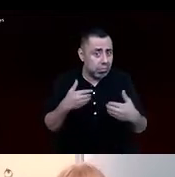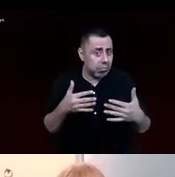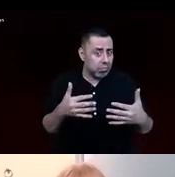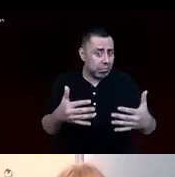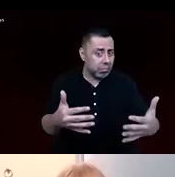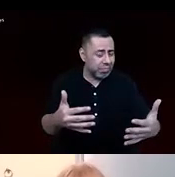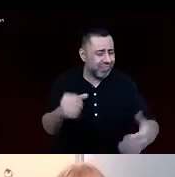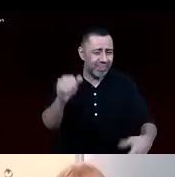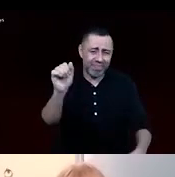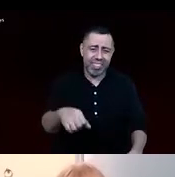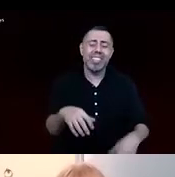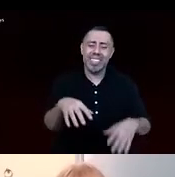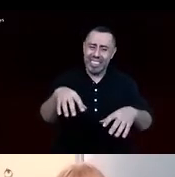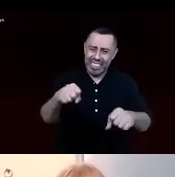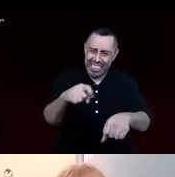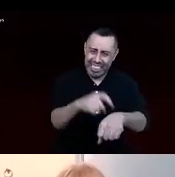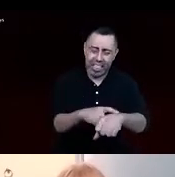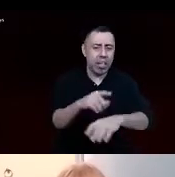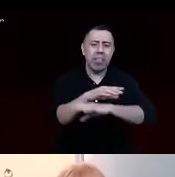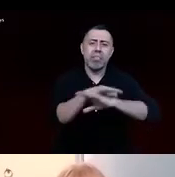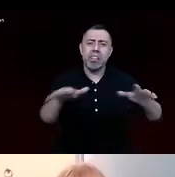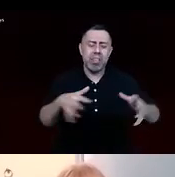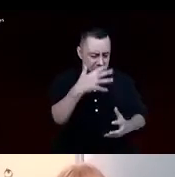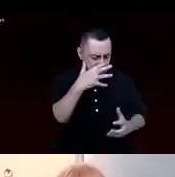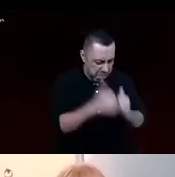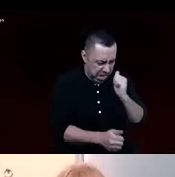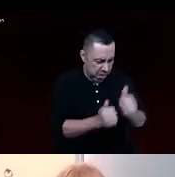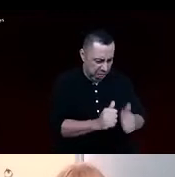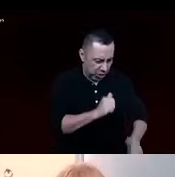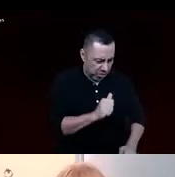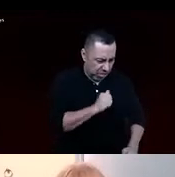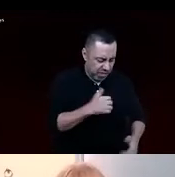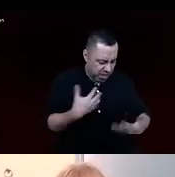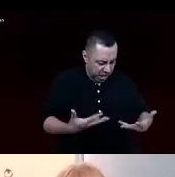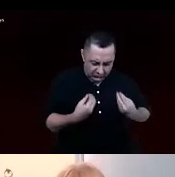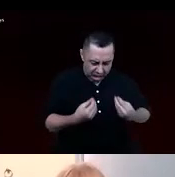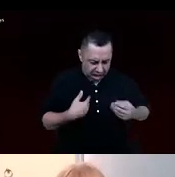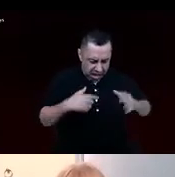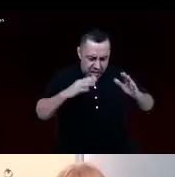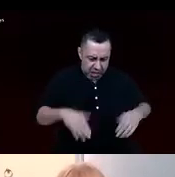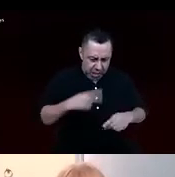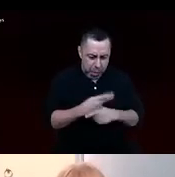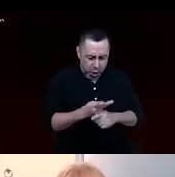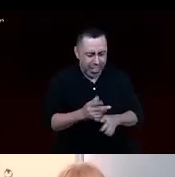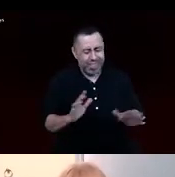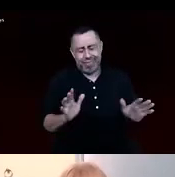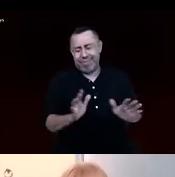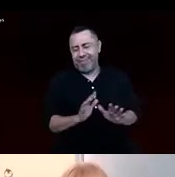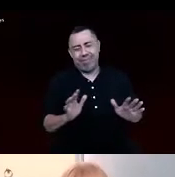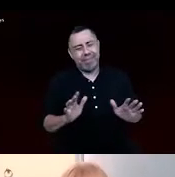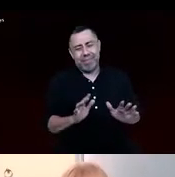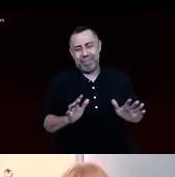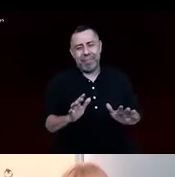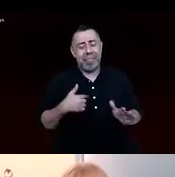It takes time, and don't be hard on yourself if you're not being productive. I